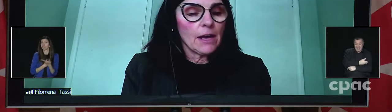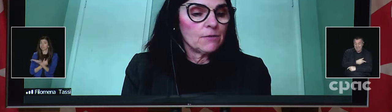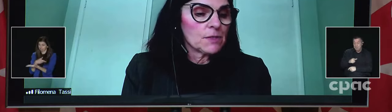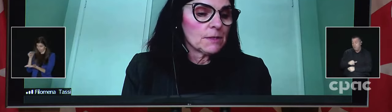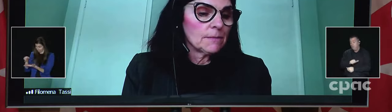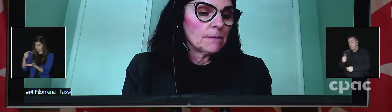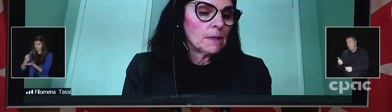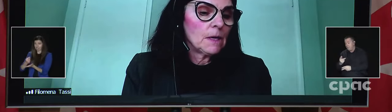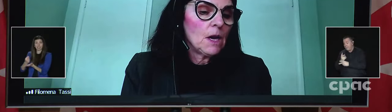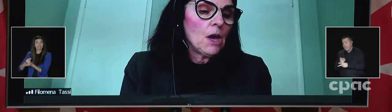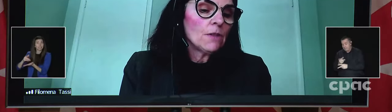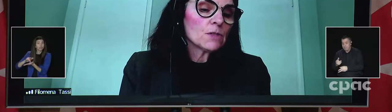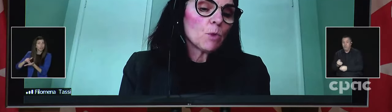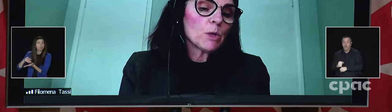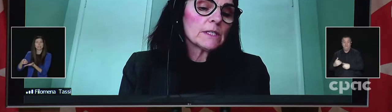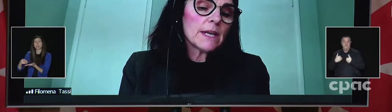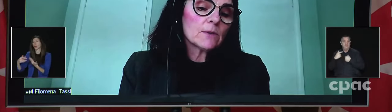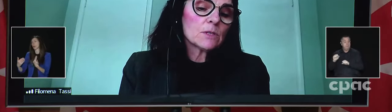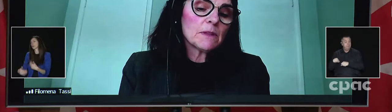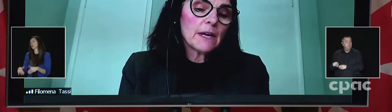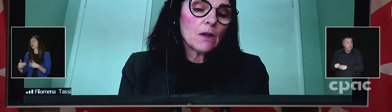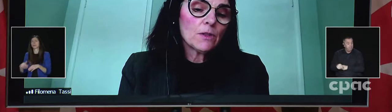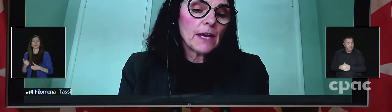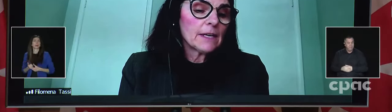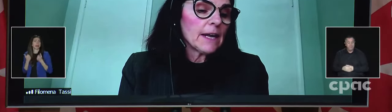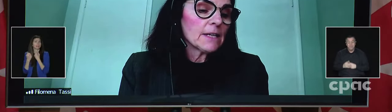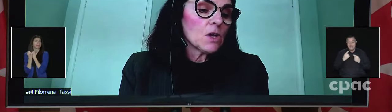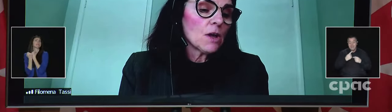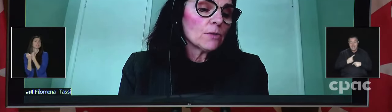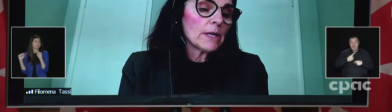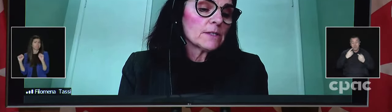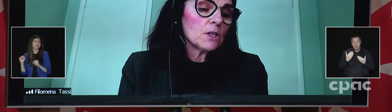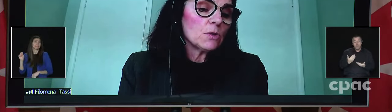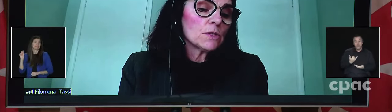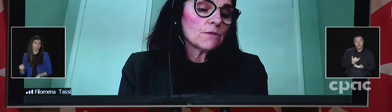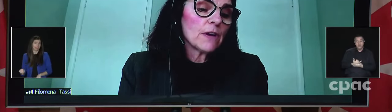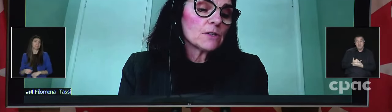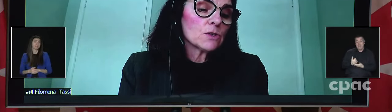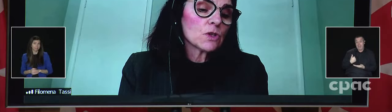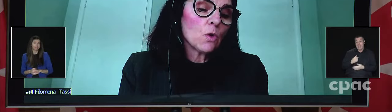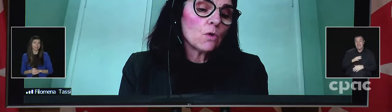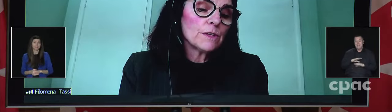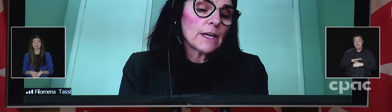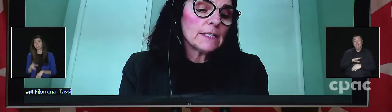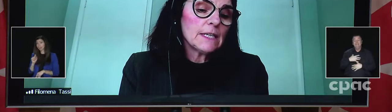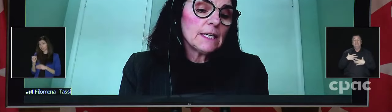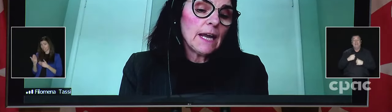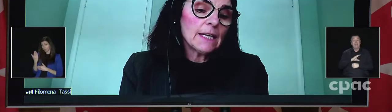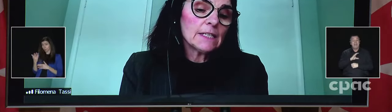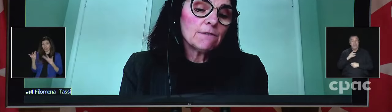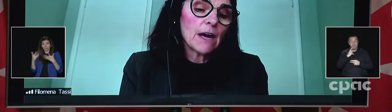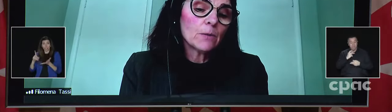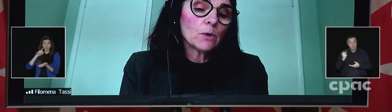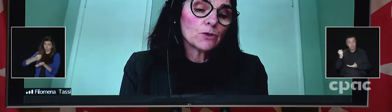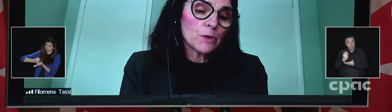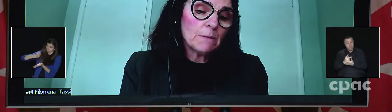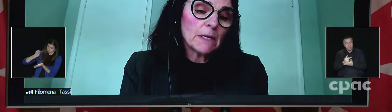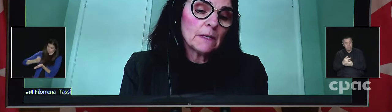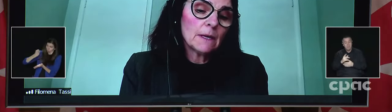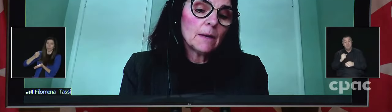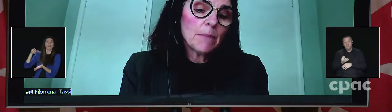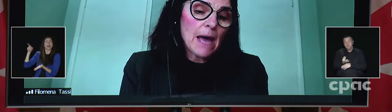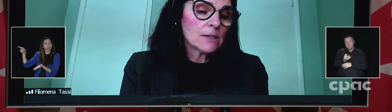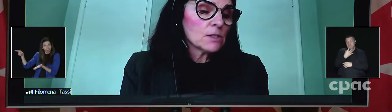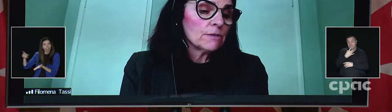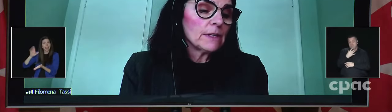save lives. This morning's announcement that Health Canada has authorized the use of Pfizer's COVID-19 antiviral